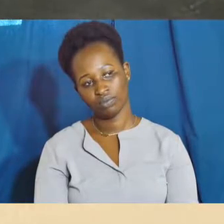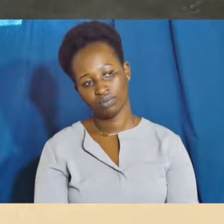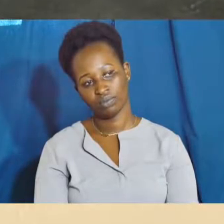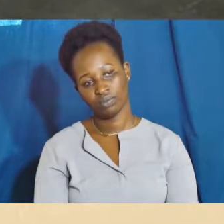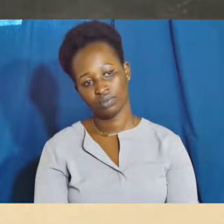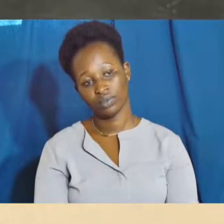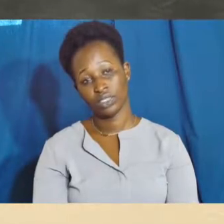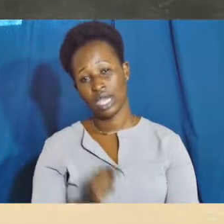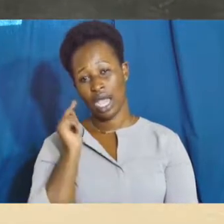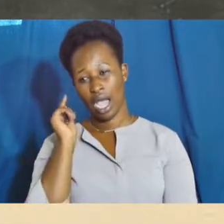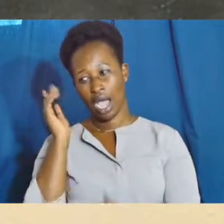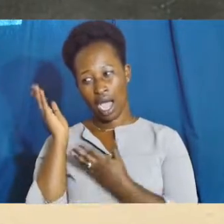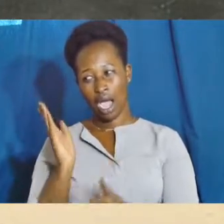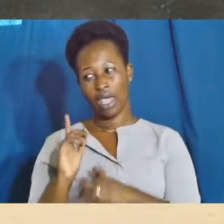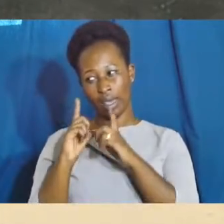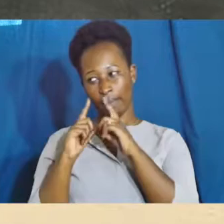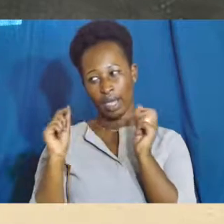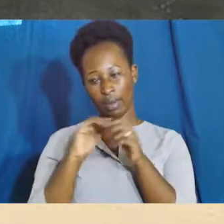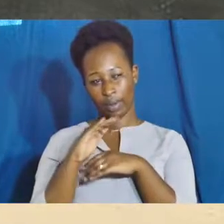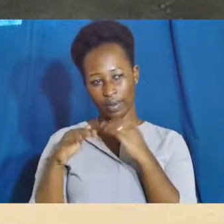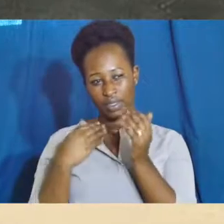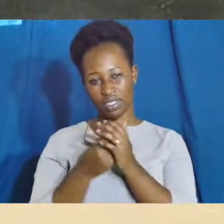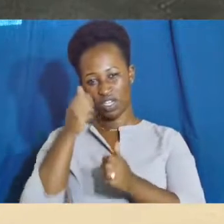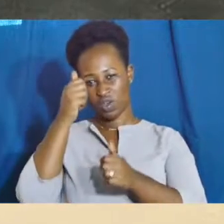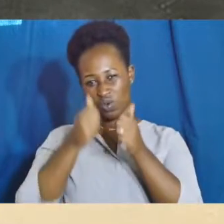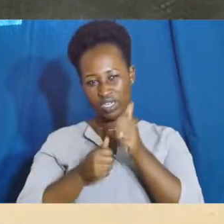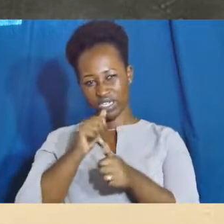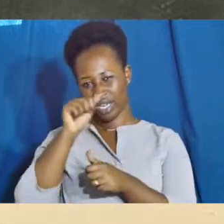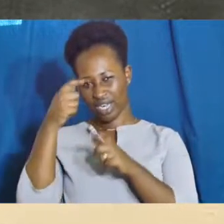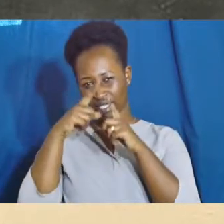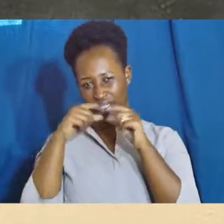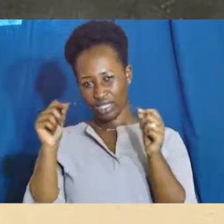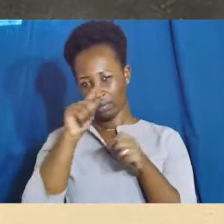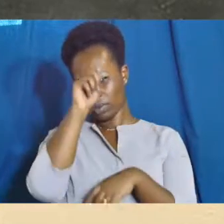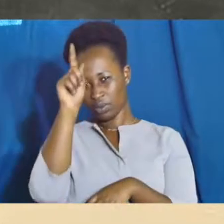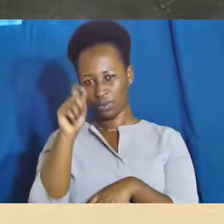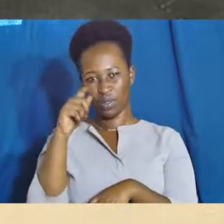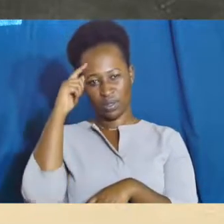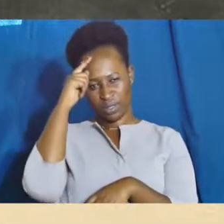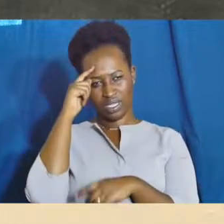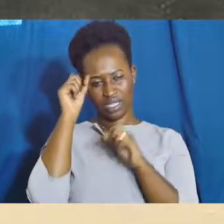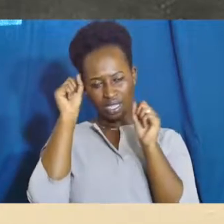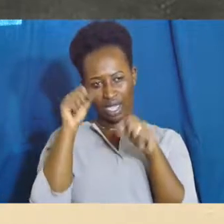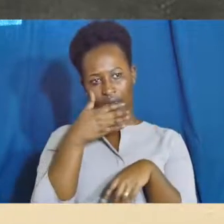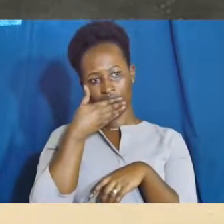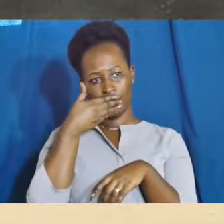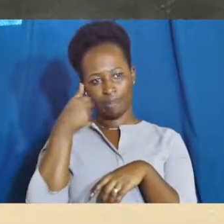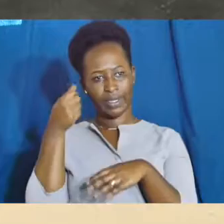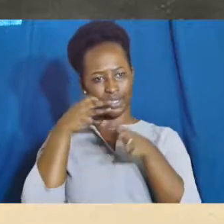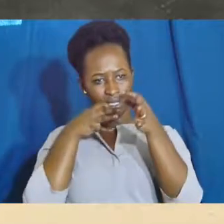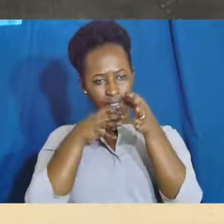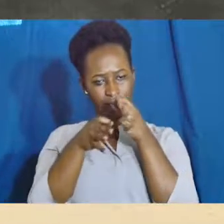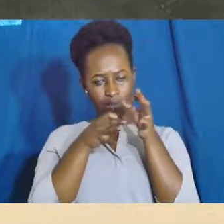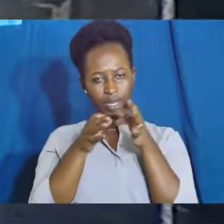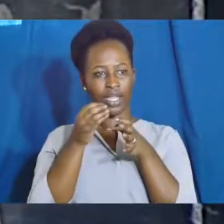Apart from these terms, which other terms do you think can best describe